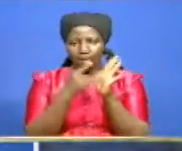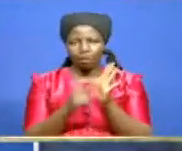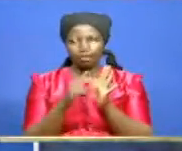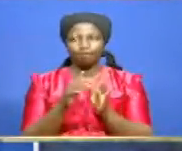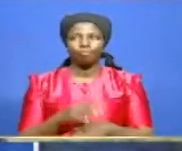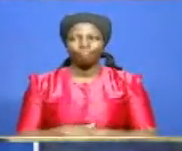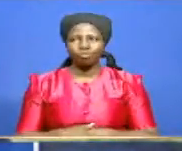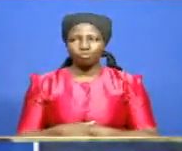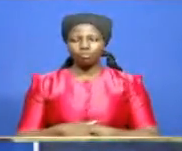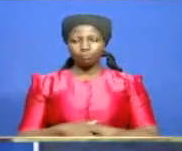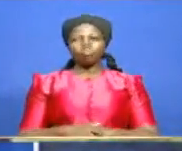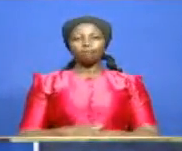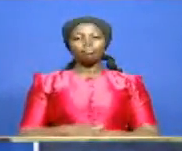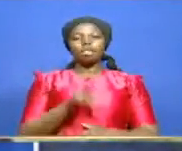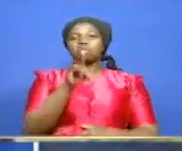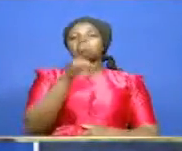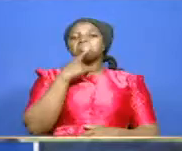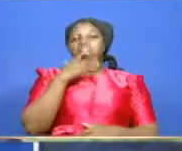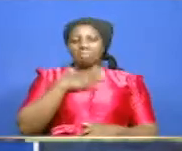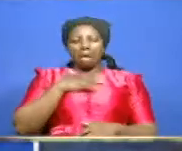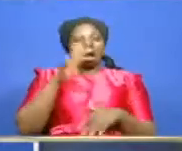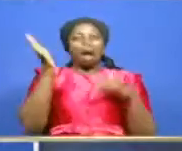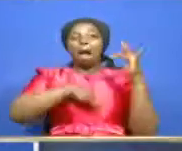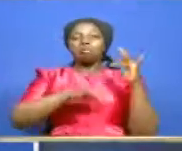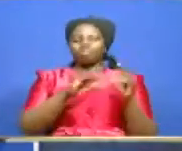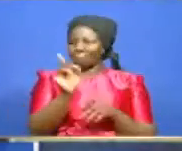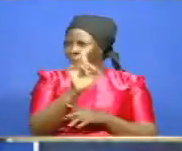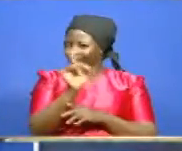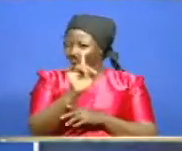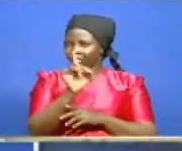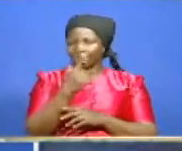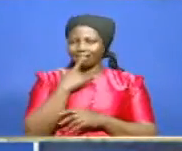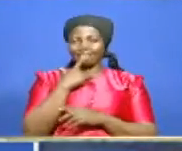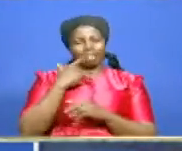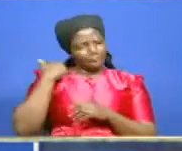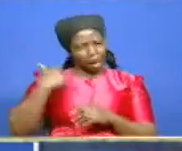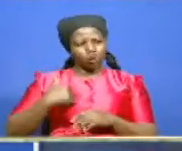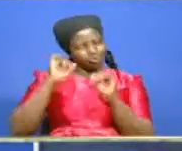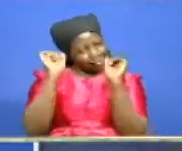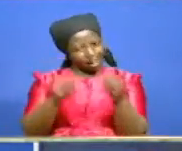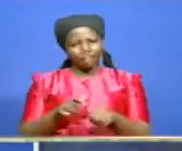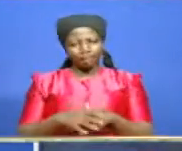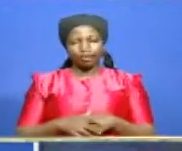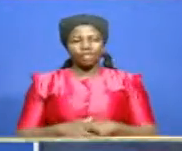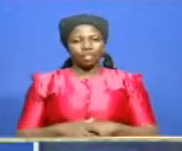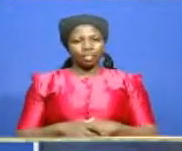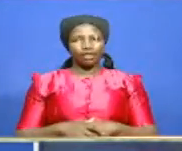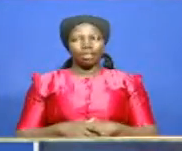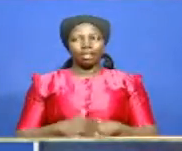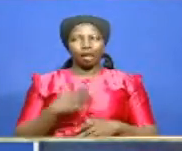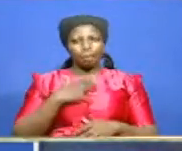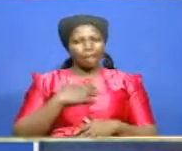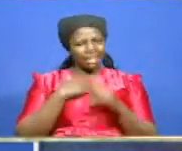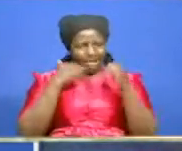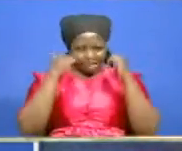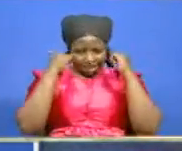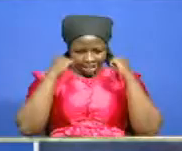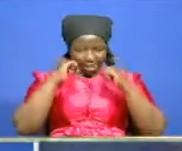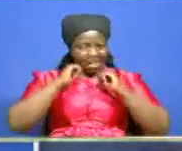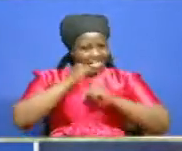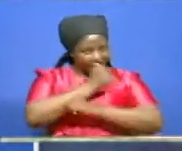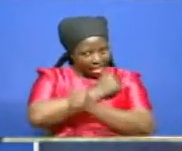useme siwezi, sema naweza. Napenda sana kufunza. Sasa niko nataka kuwa